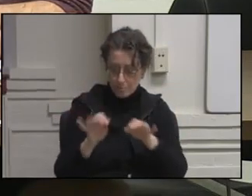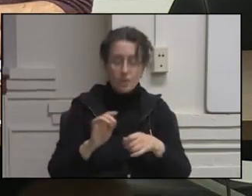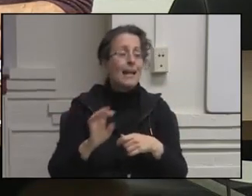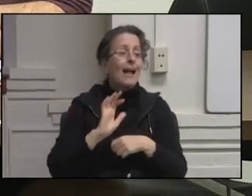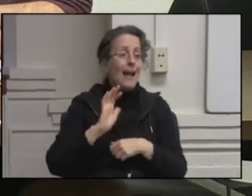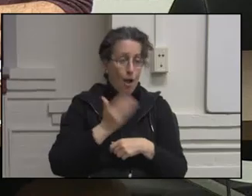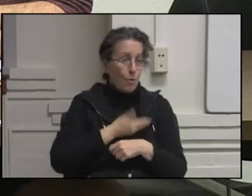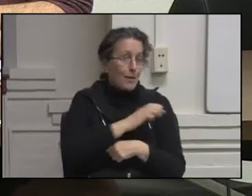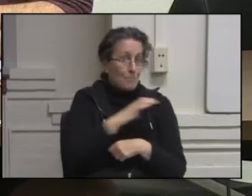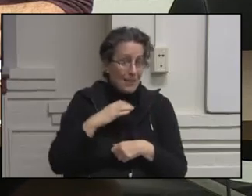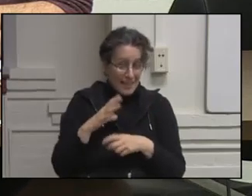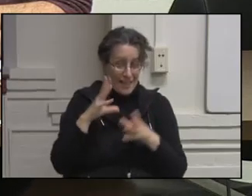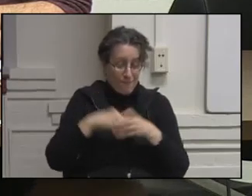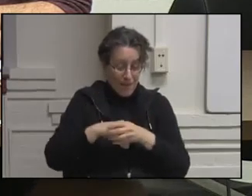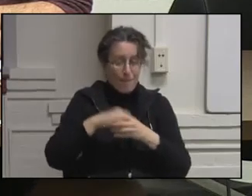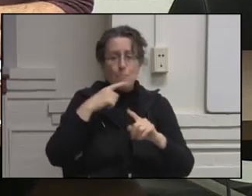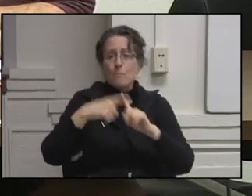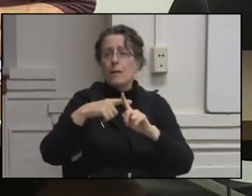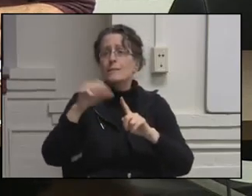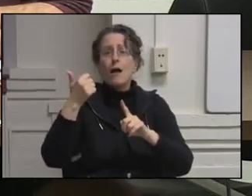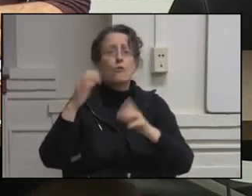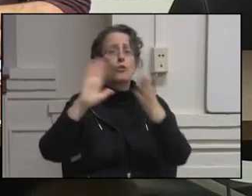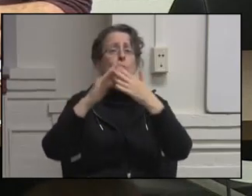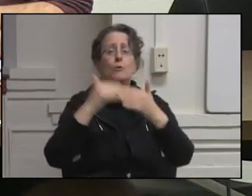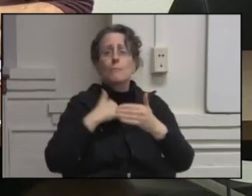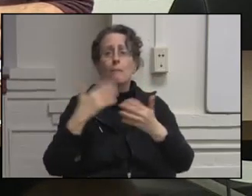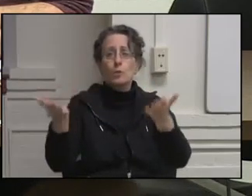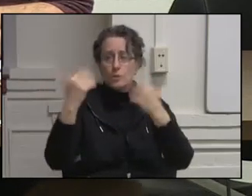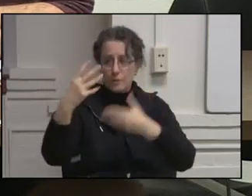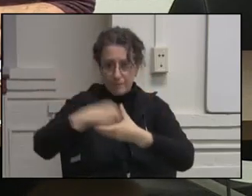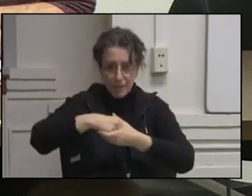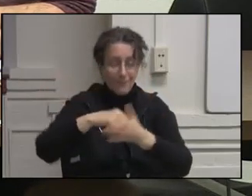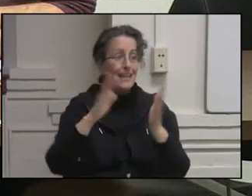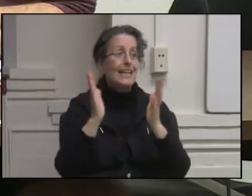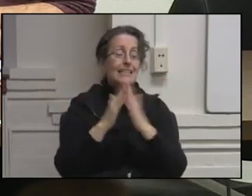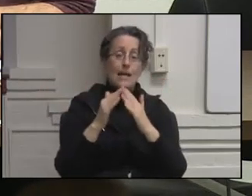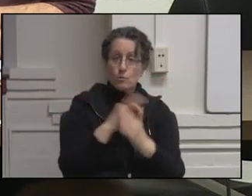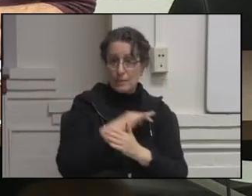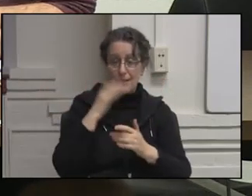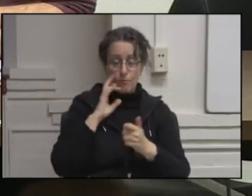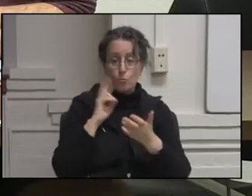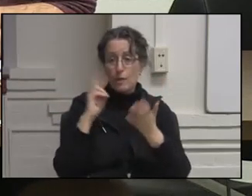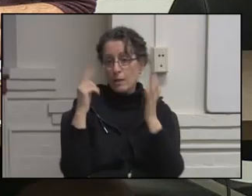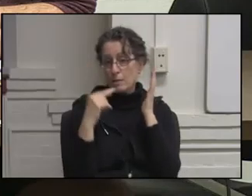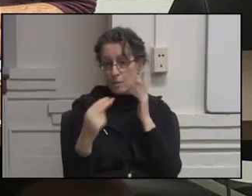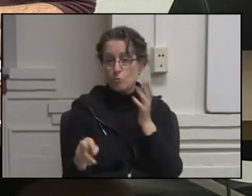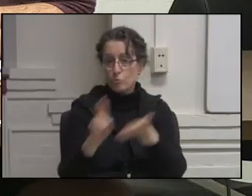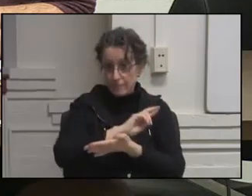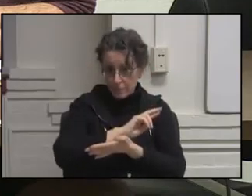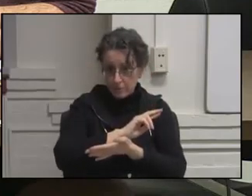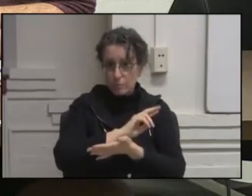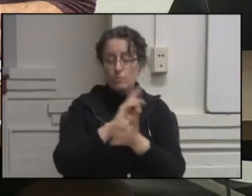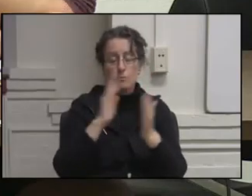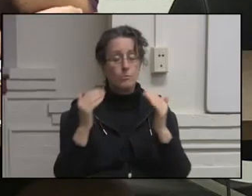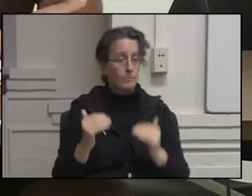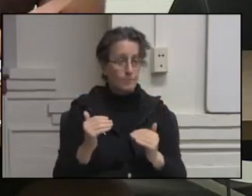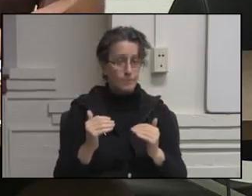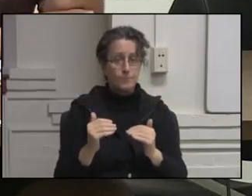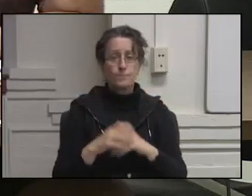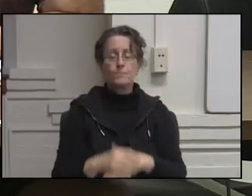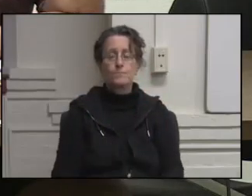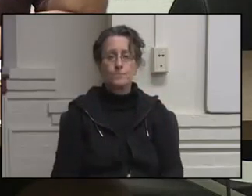involved, town staff will, I'm sure, have the final responsibility for that. And then just,